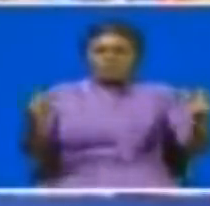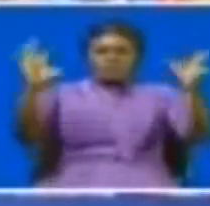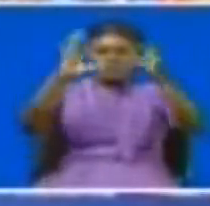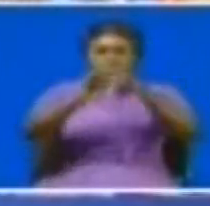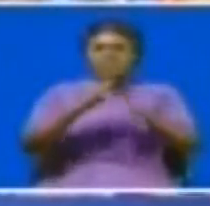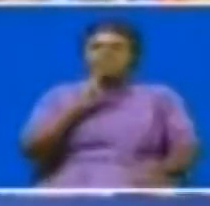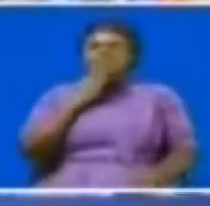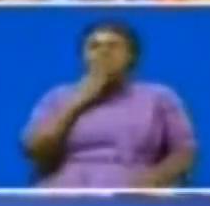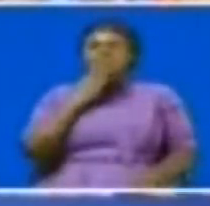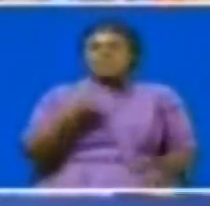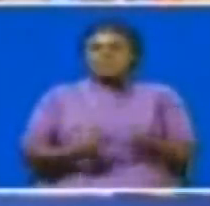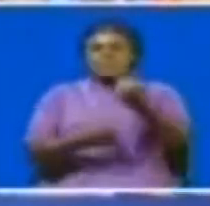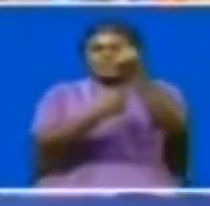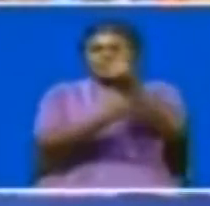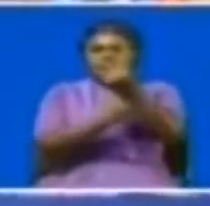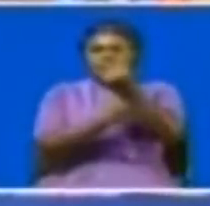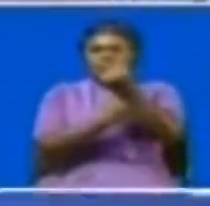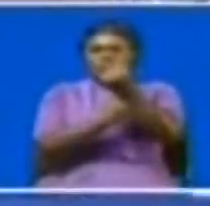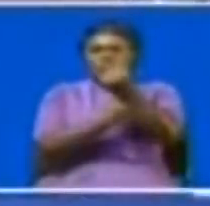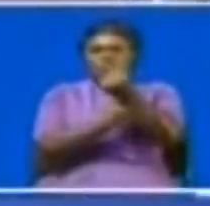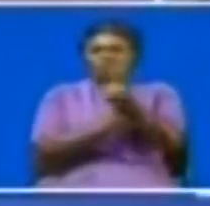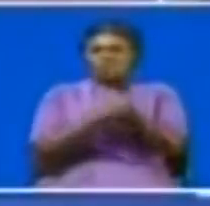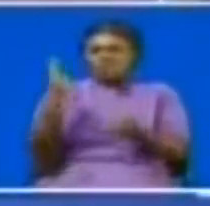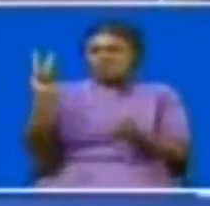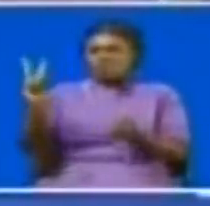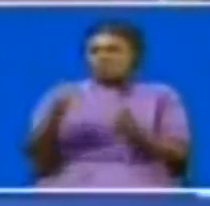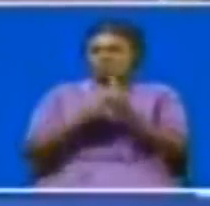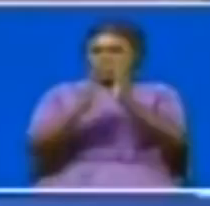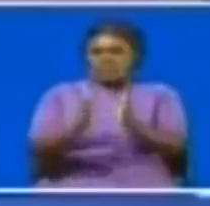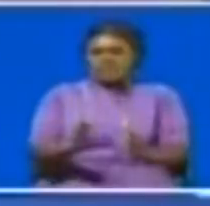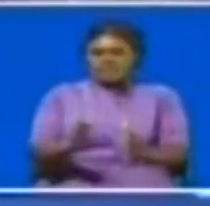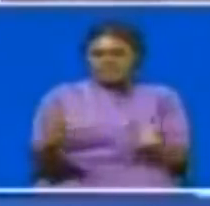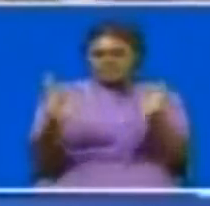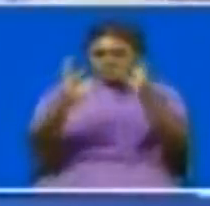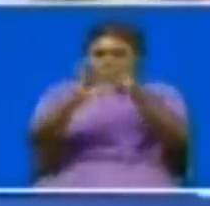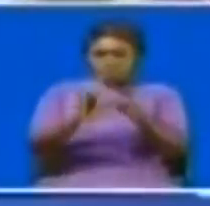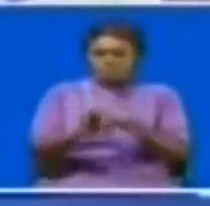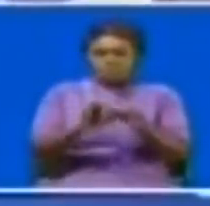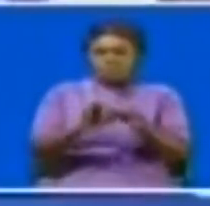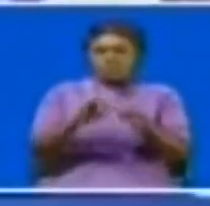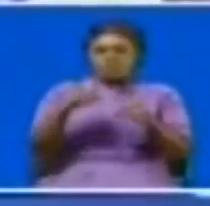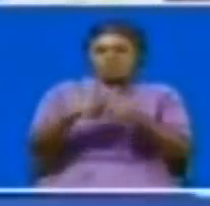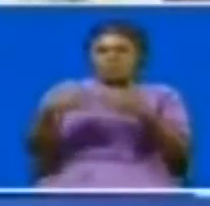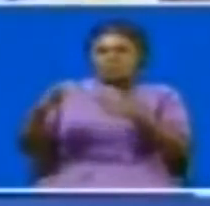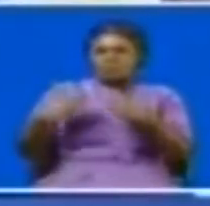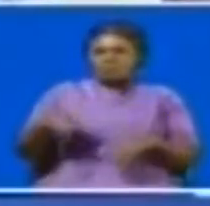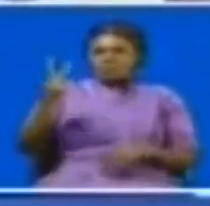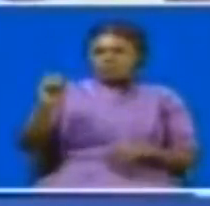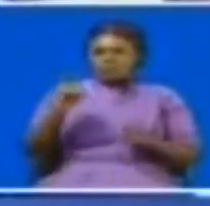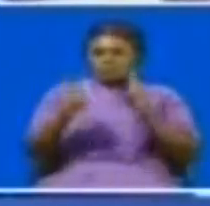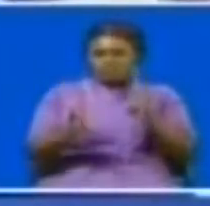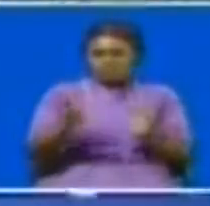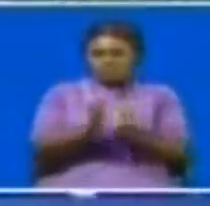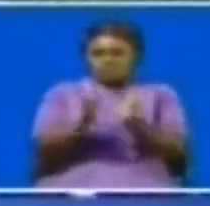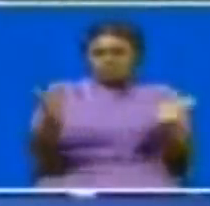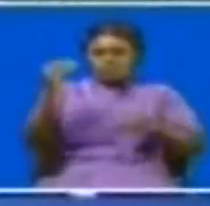the Mlembe nation and offering support for the desire by the two leaders to ring fence the Luhya vote from outsiders in the 2022